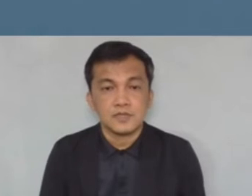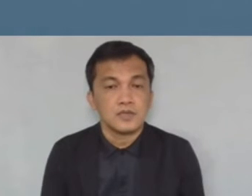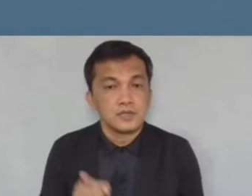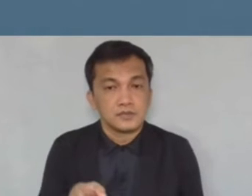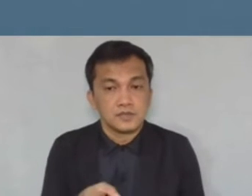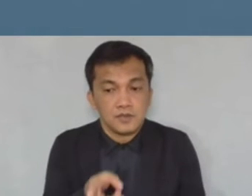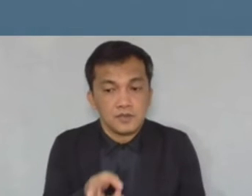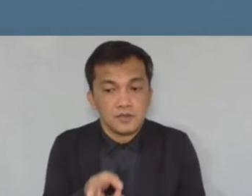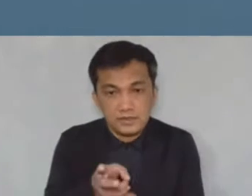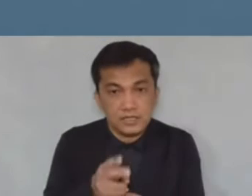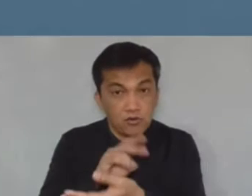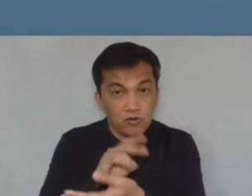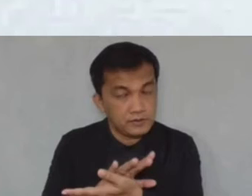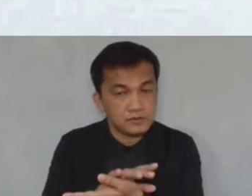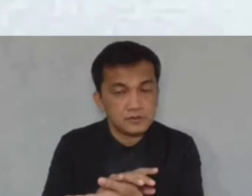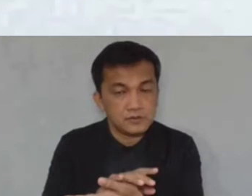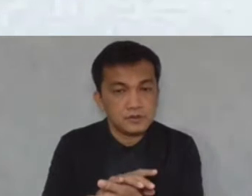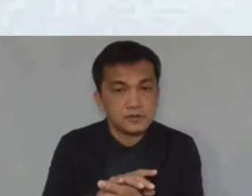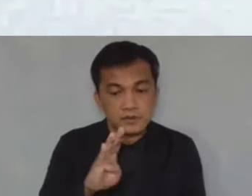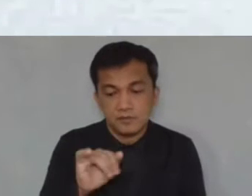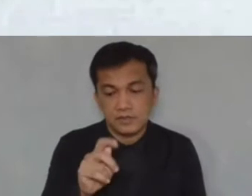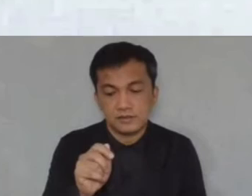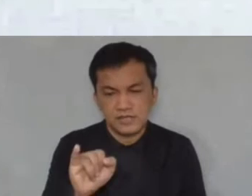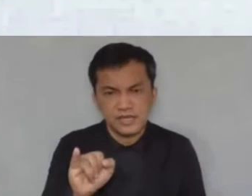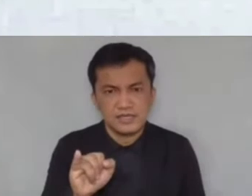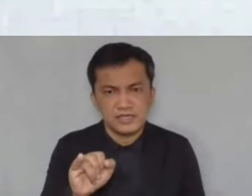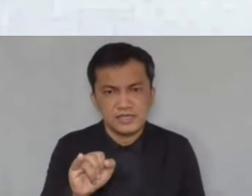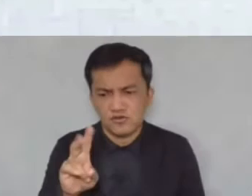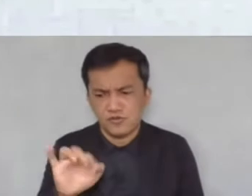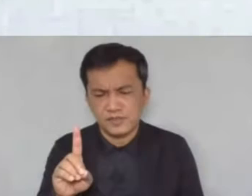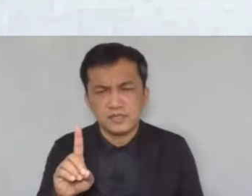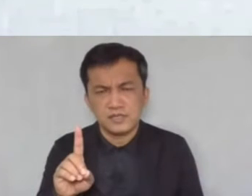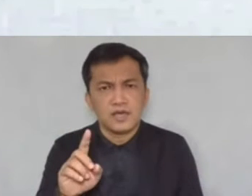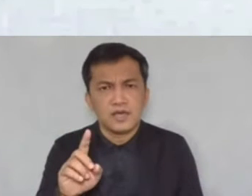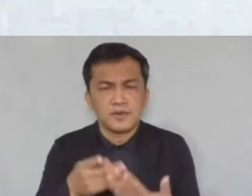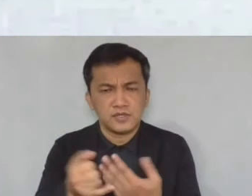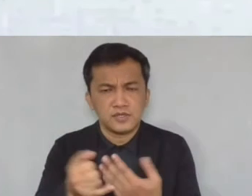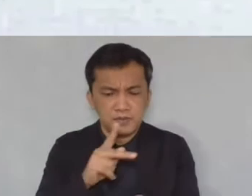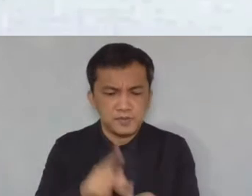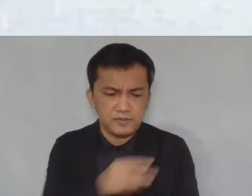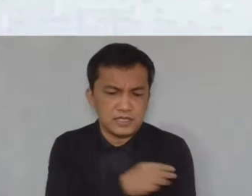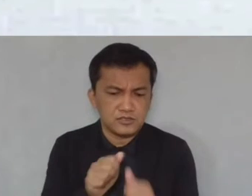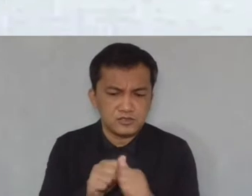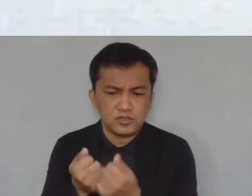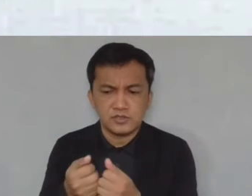This BANTAI COVID is a project of Philippine Medical Association in cooperation with